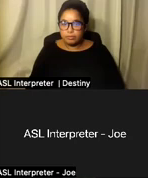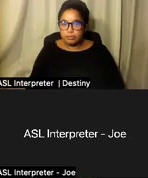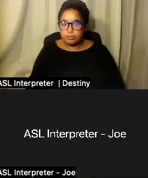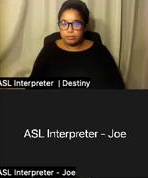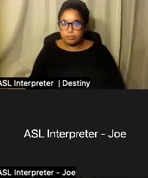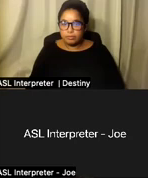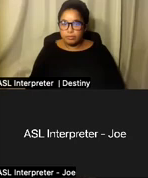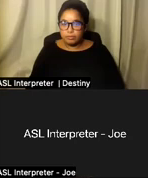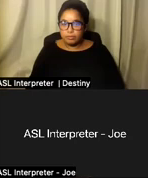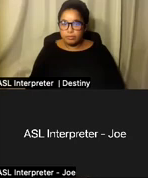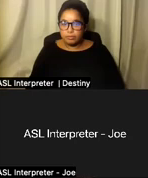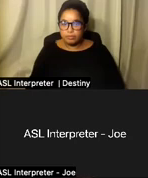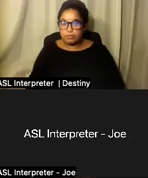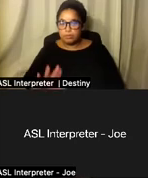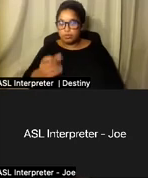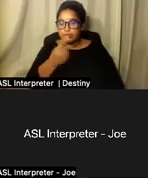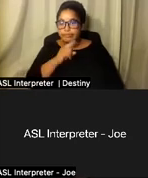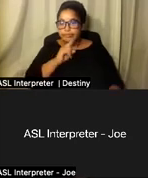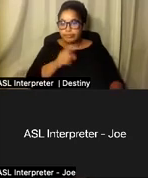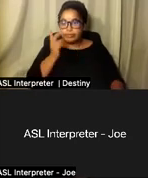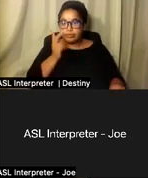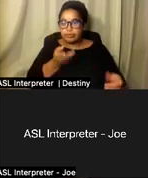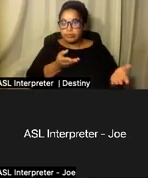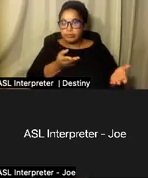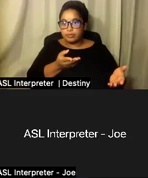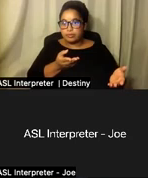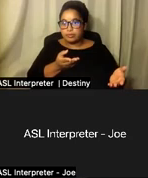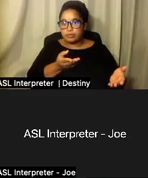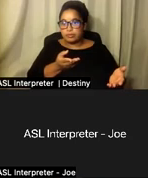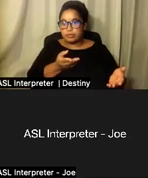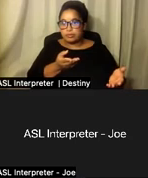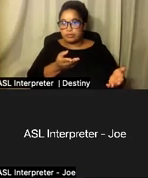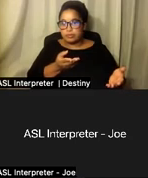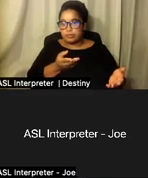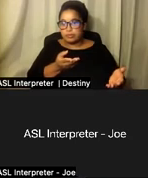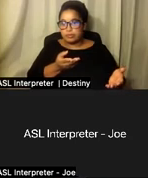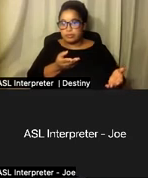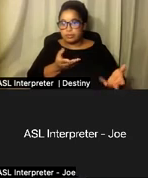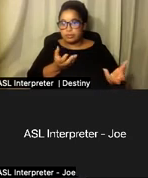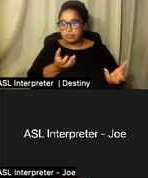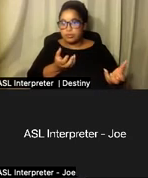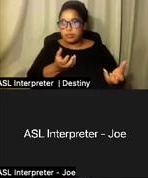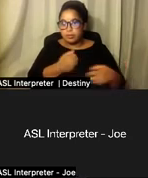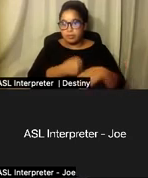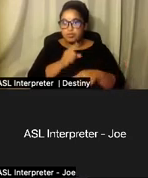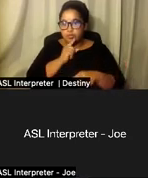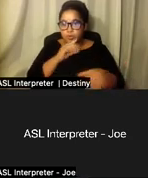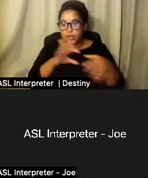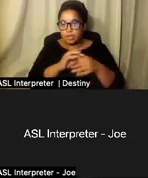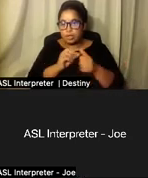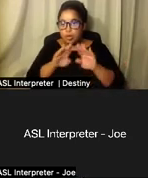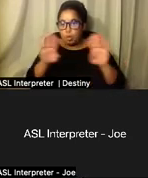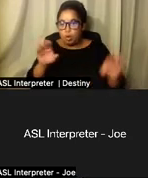So here we see the answer to that question, which is, you know, we just want to hit wall studs.